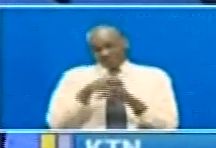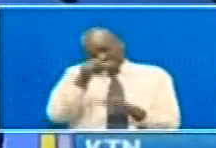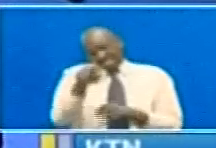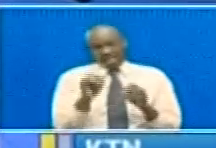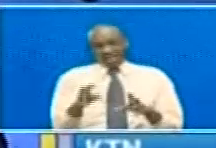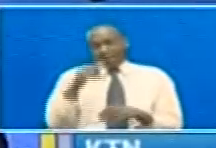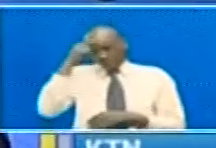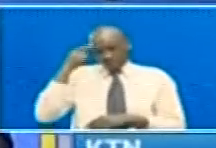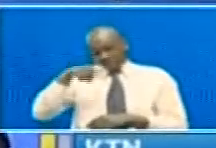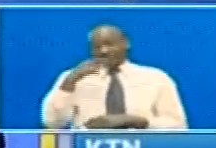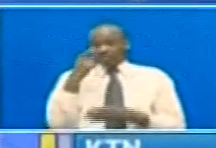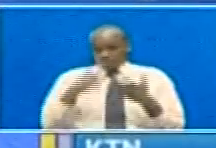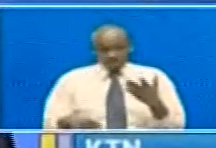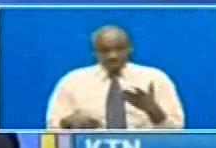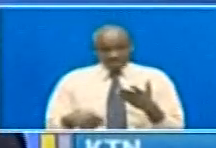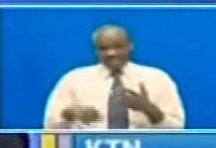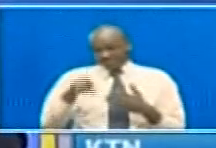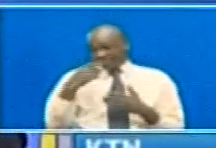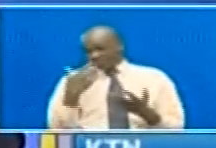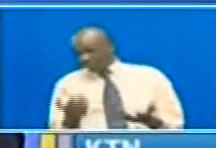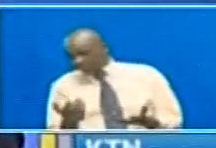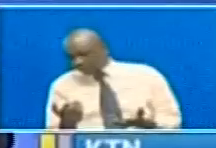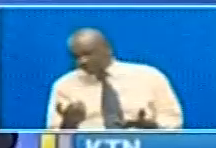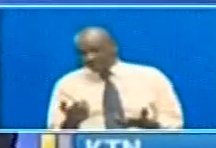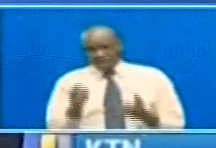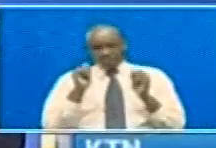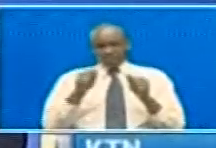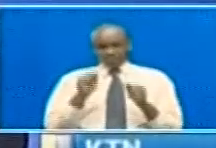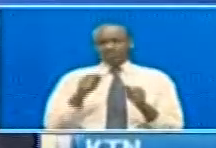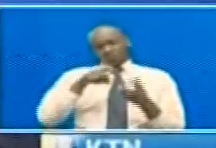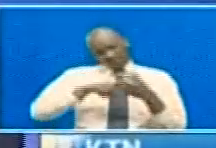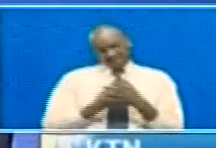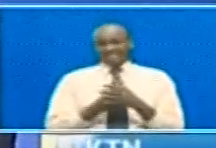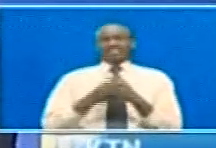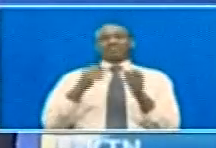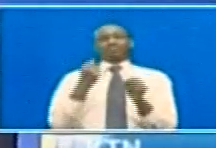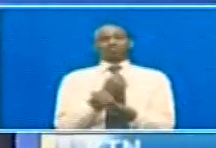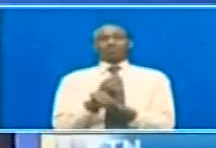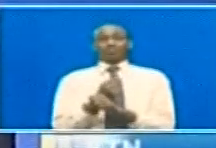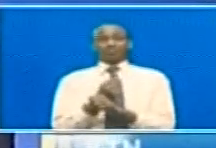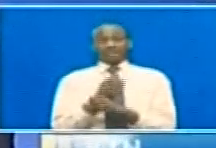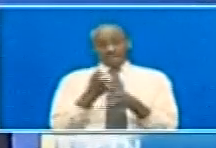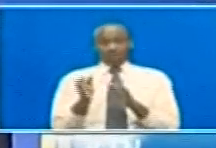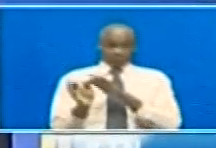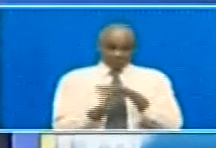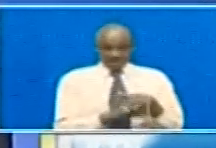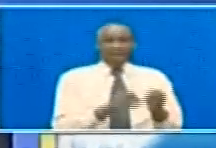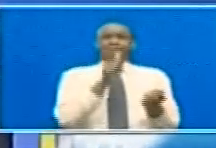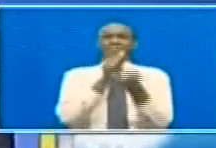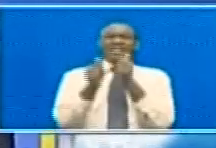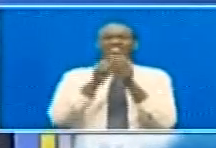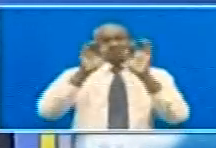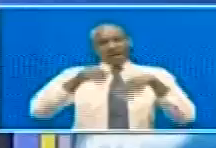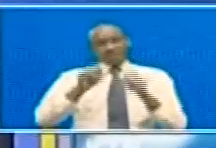projects, mainly because they cannot get the credit they need to get these projects off the ground. Well, moving on, maize farmers in the